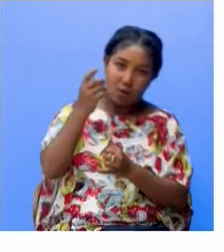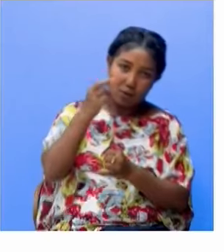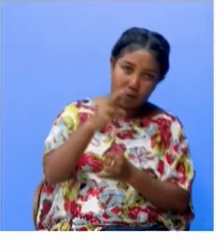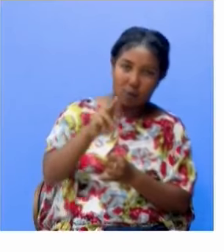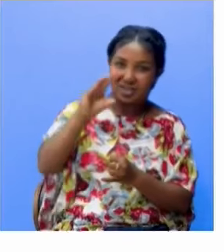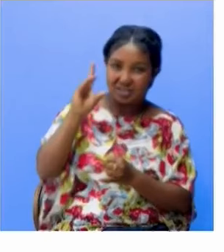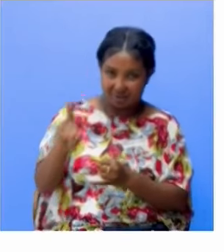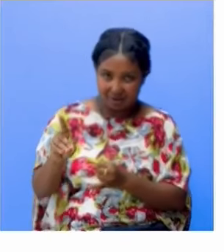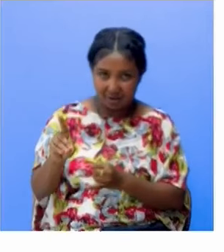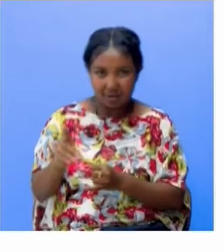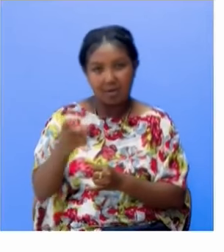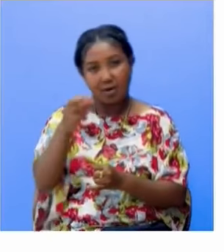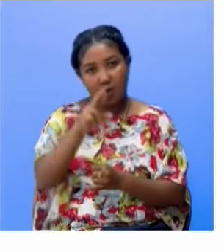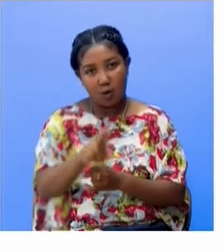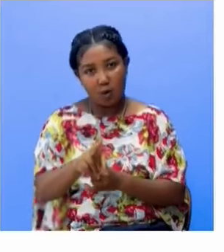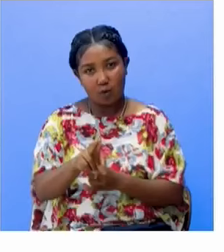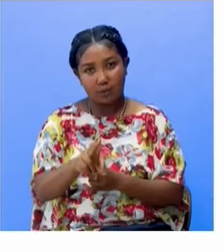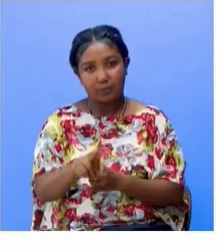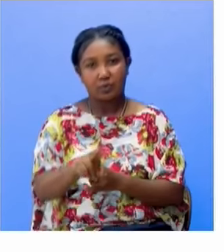d, or